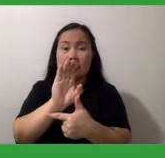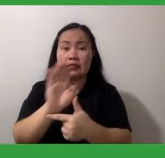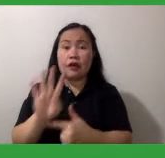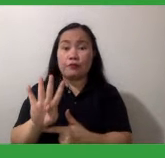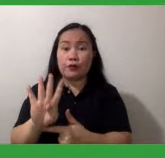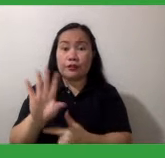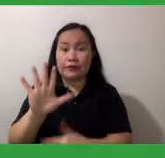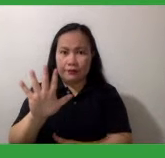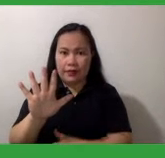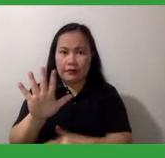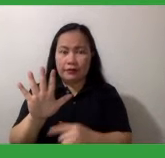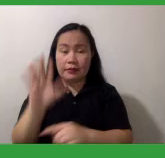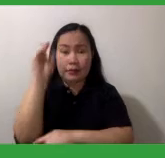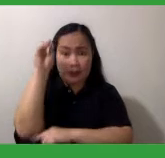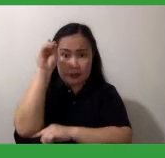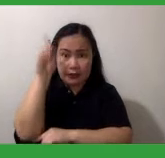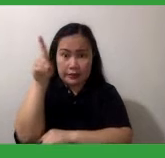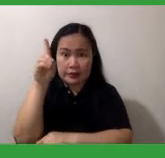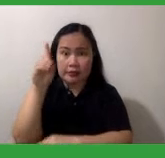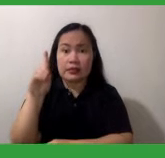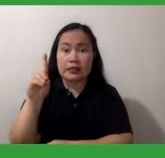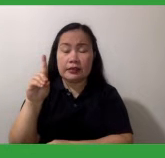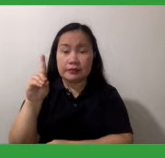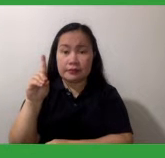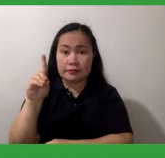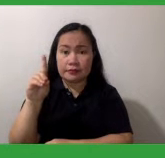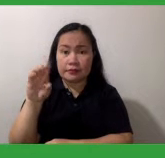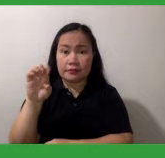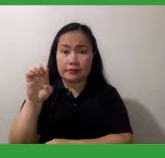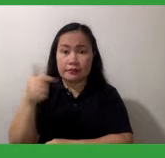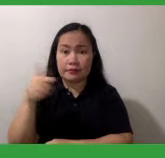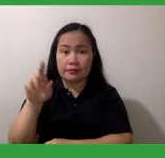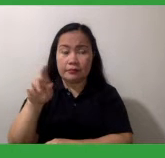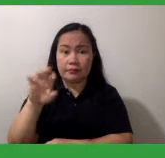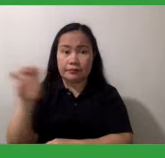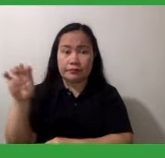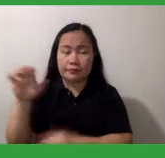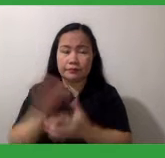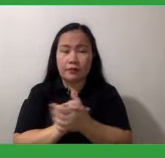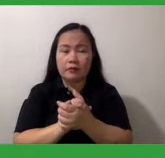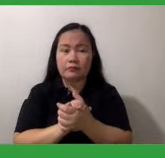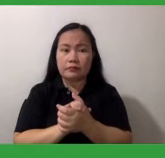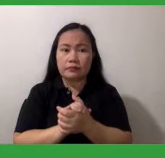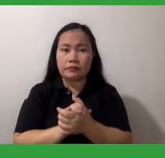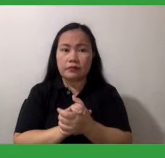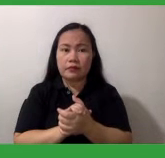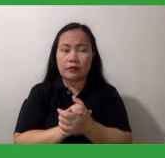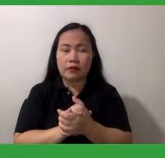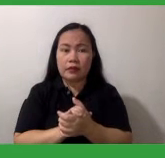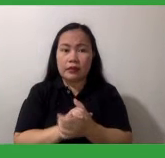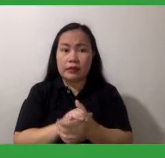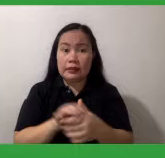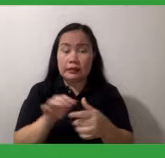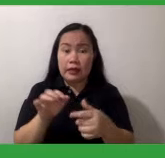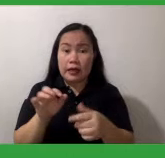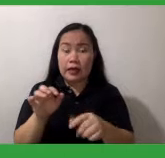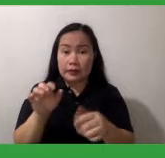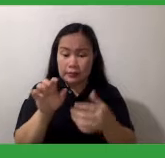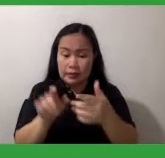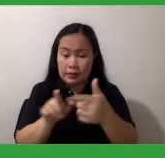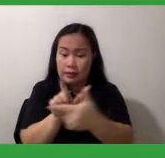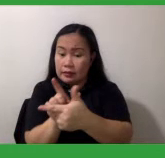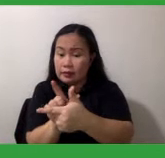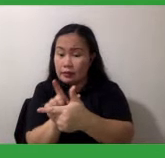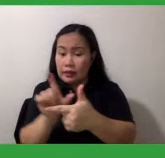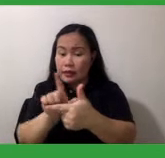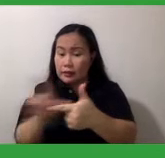of 45 degrees using the inner scale dahil dito tayo naglagay ng 0 or ng first line or ray. So